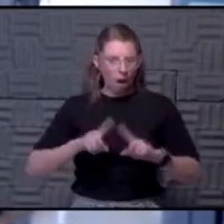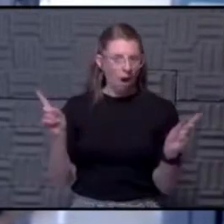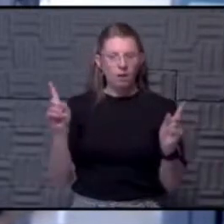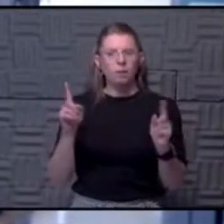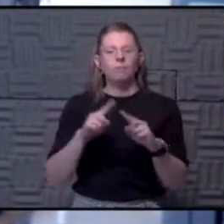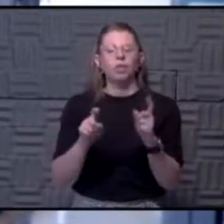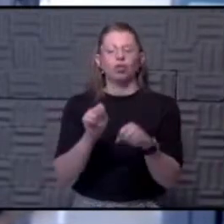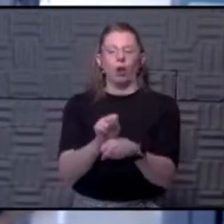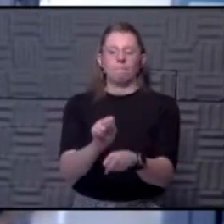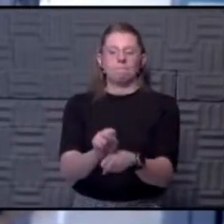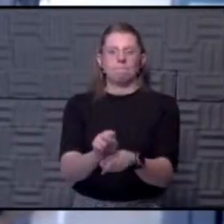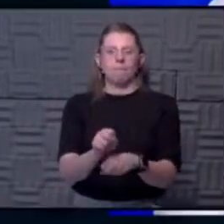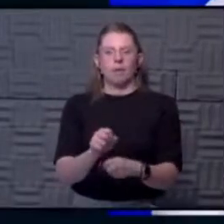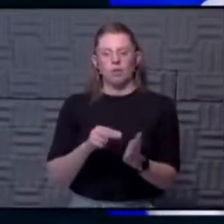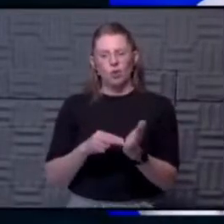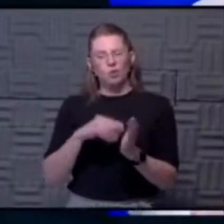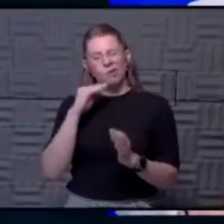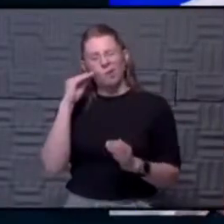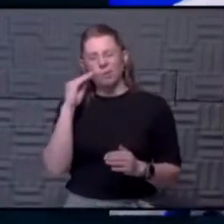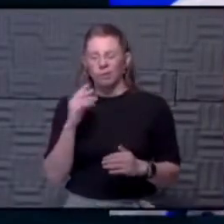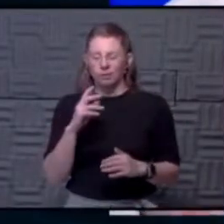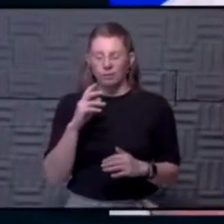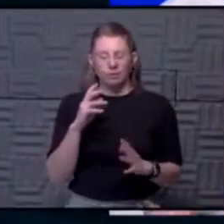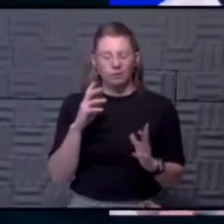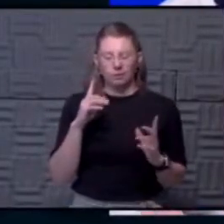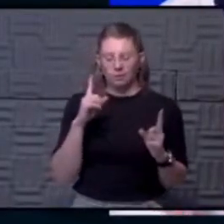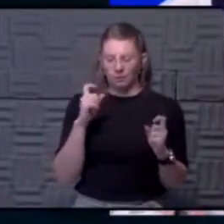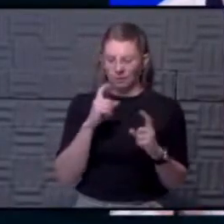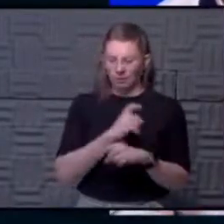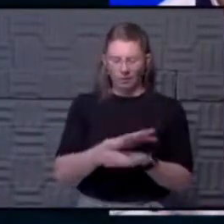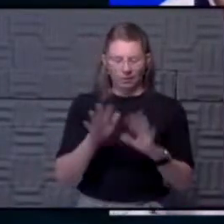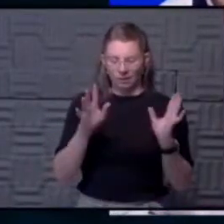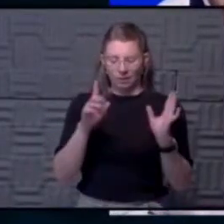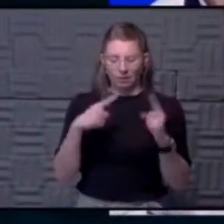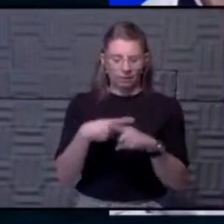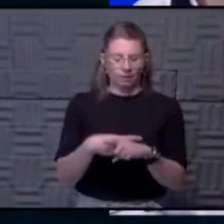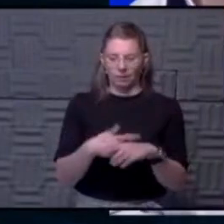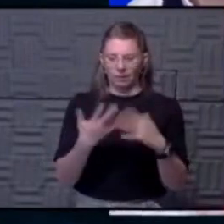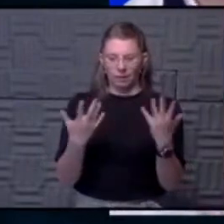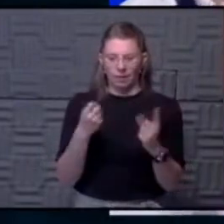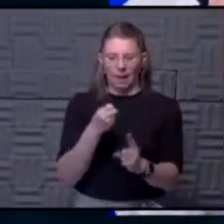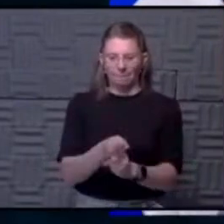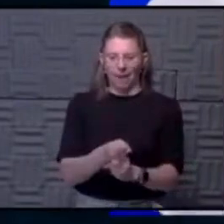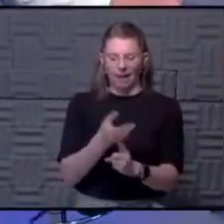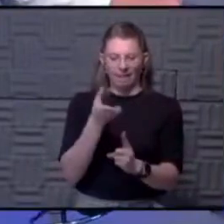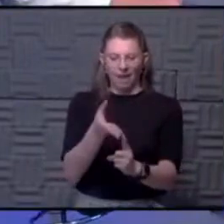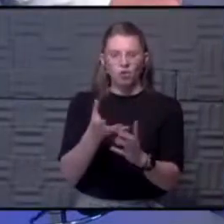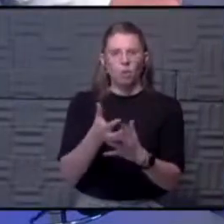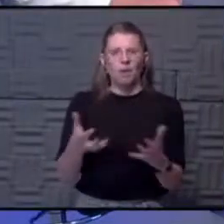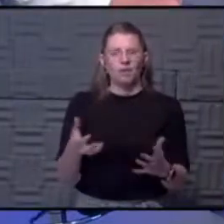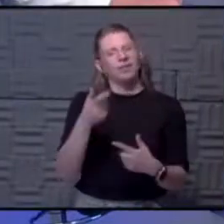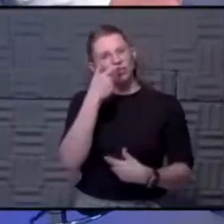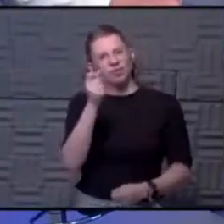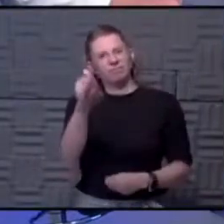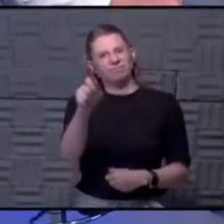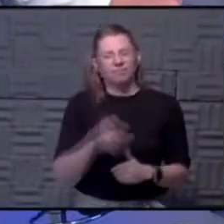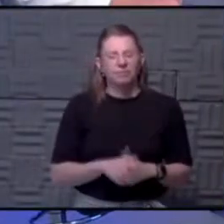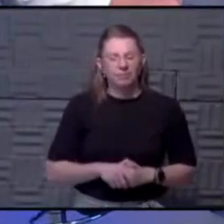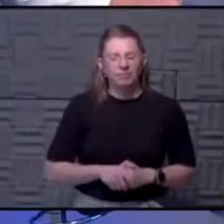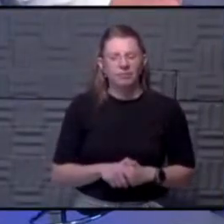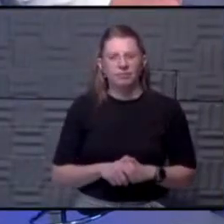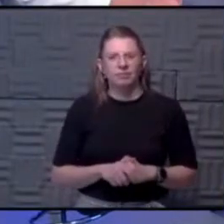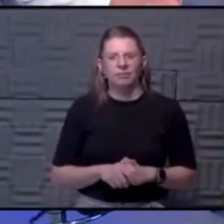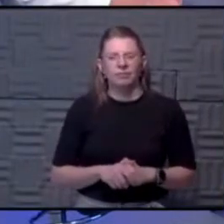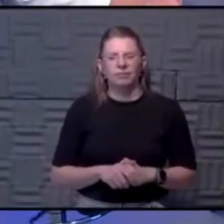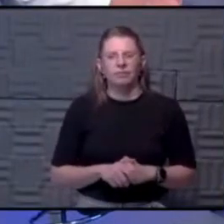yes. Thing really is perplexing to me because you've seen the impact of it so much. Yeah, it is interesting. We did, and